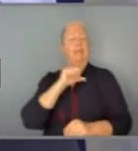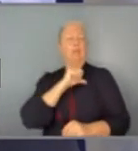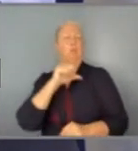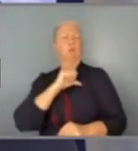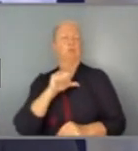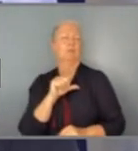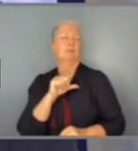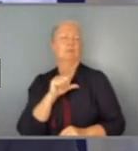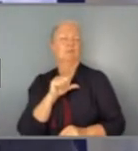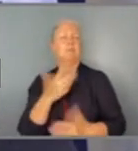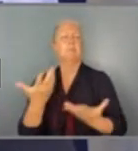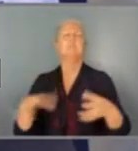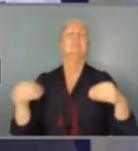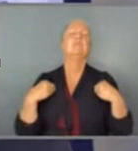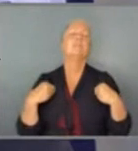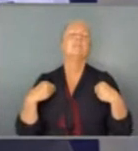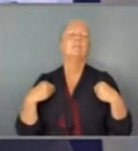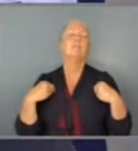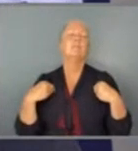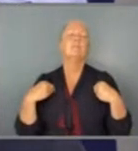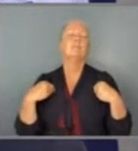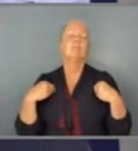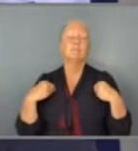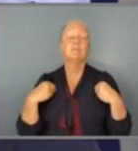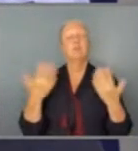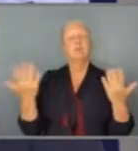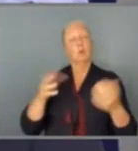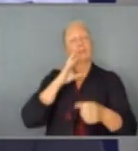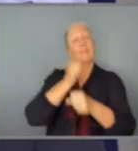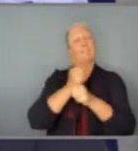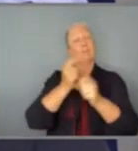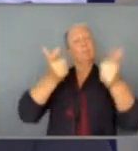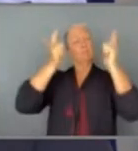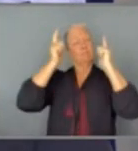settings. And so premiers will make calls about what's